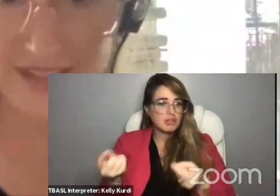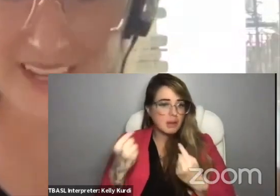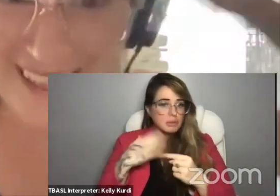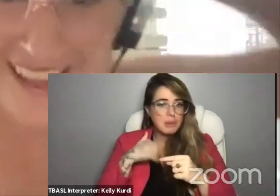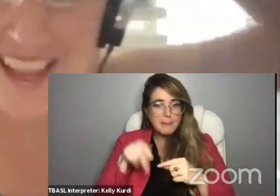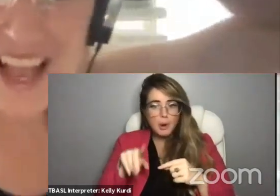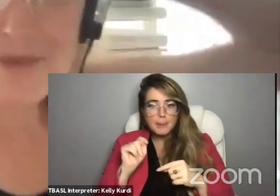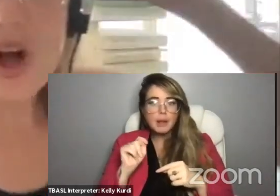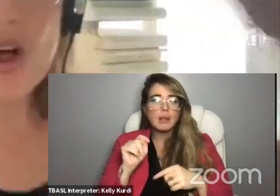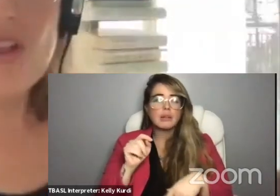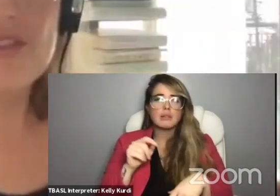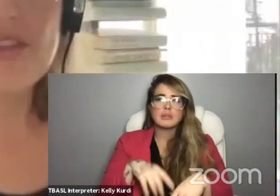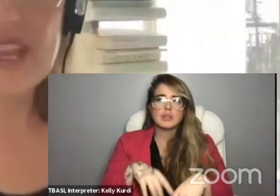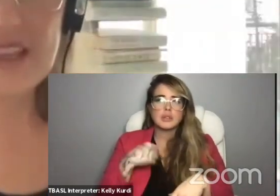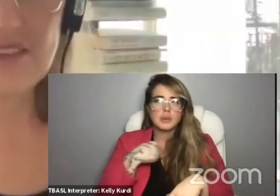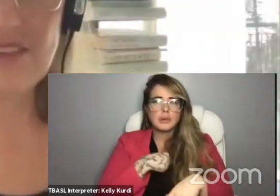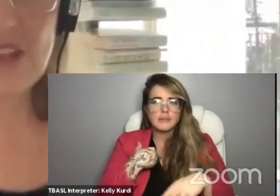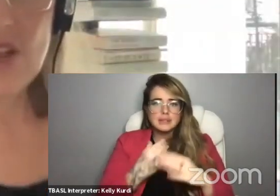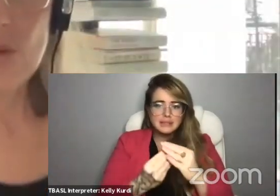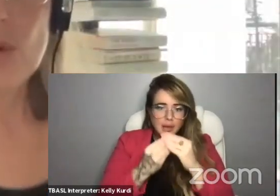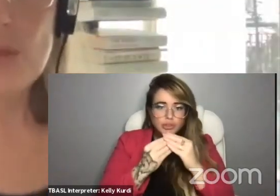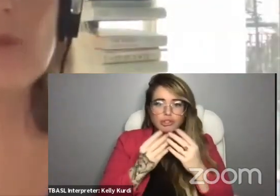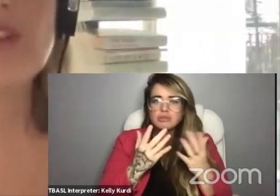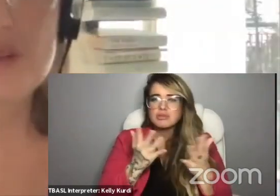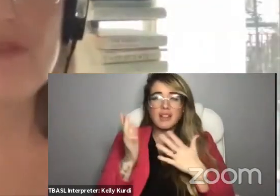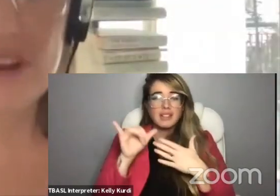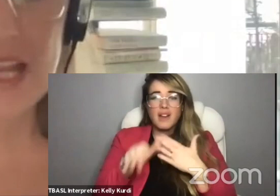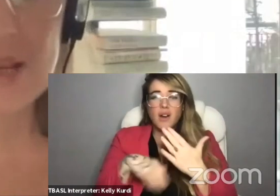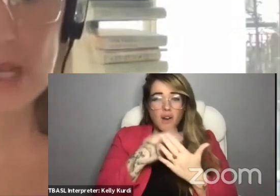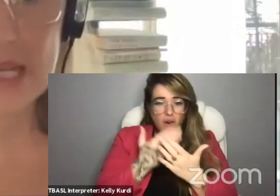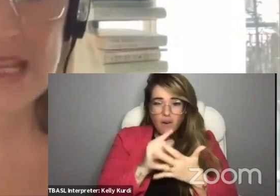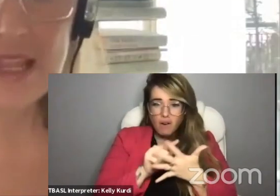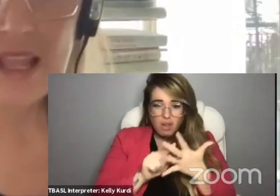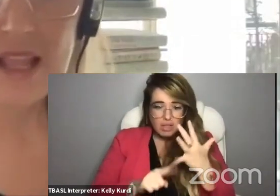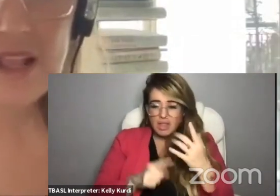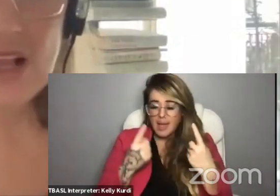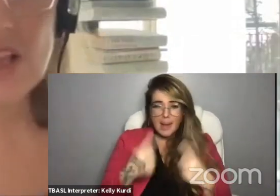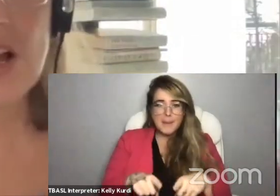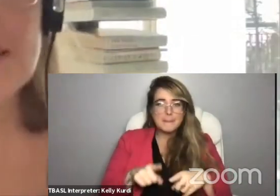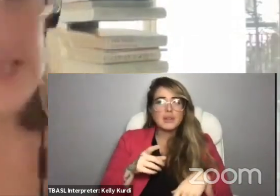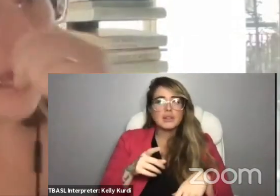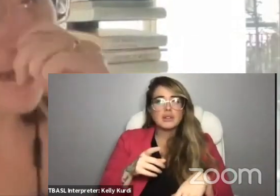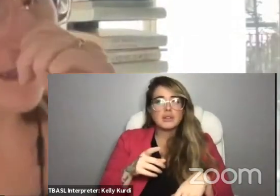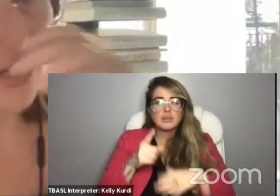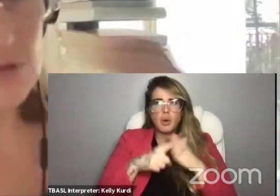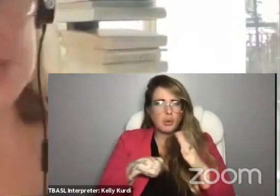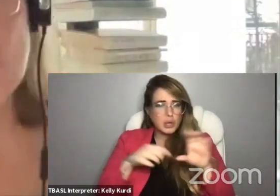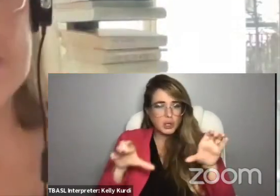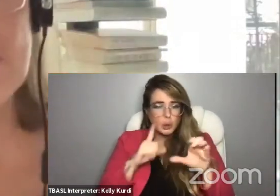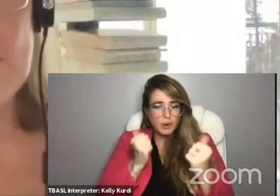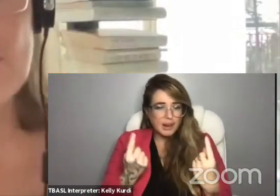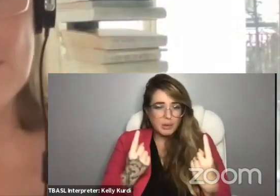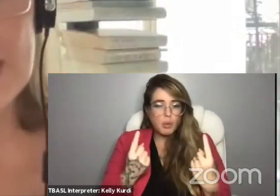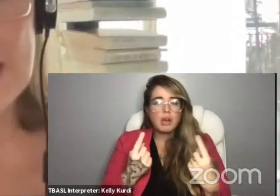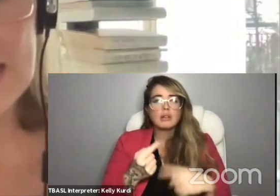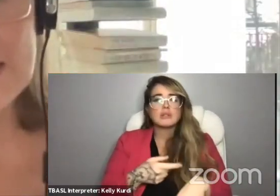sandwiches and the, I mean, all the things, what we would do for anybody alongside, you know, 10